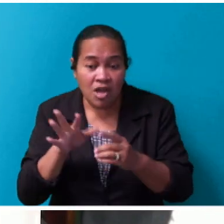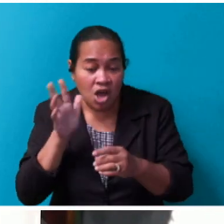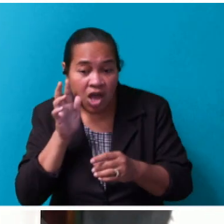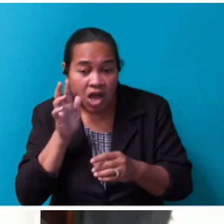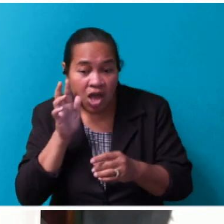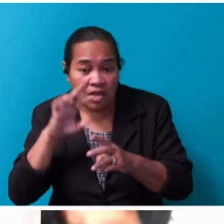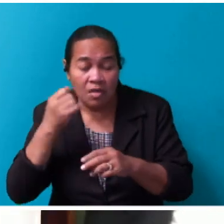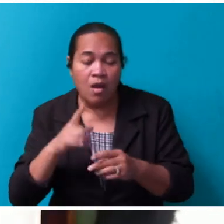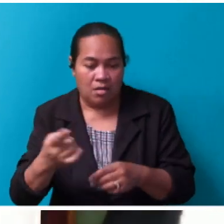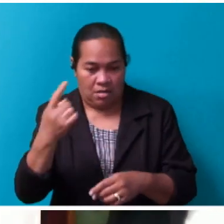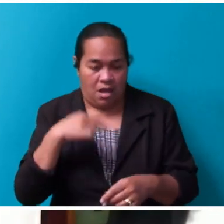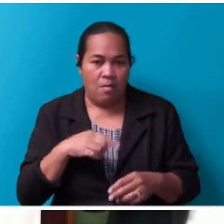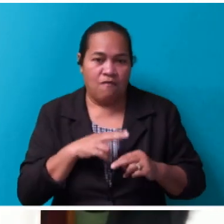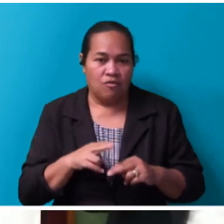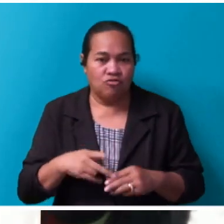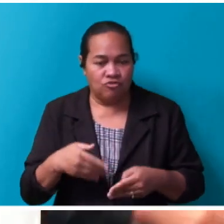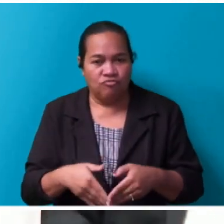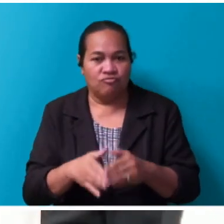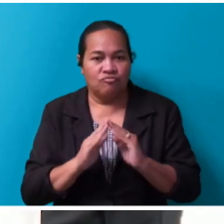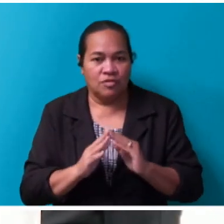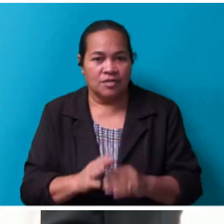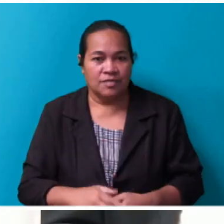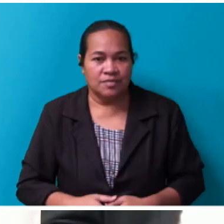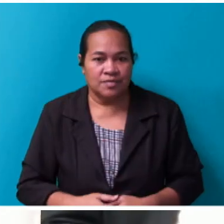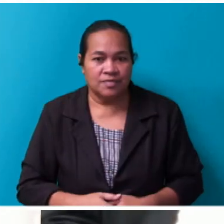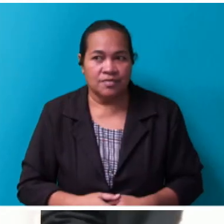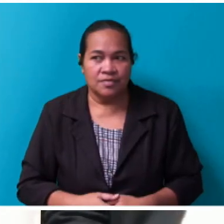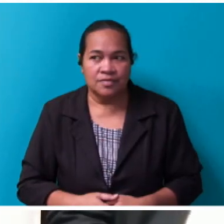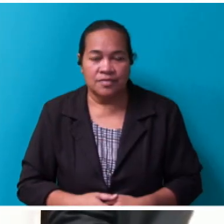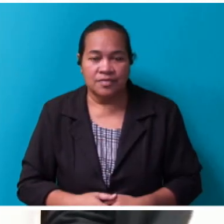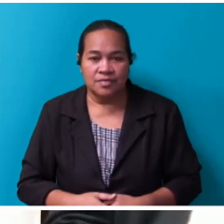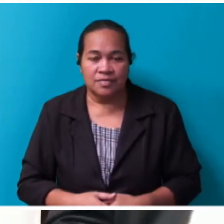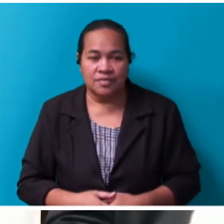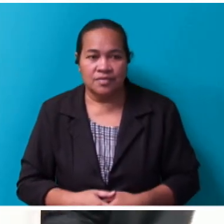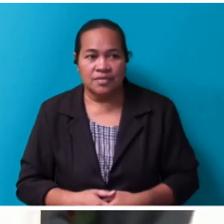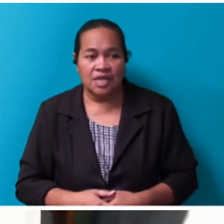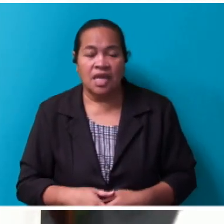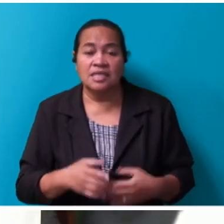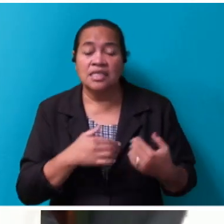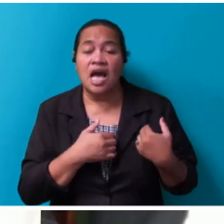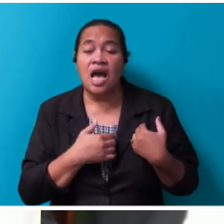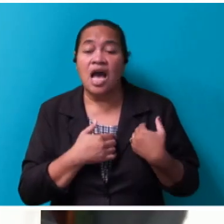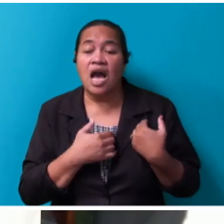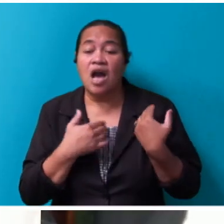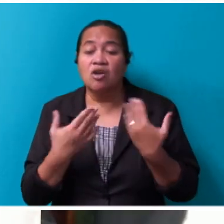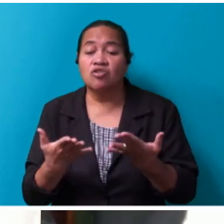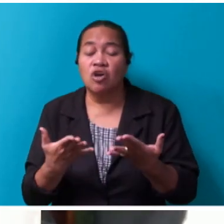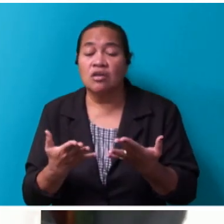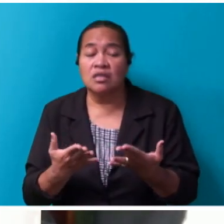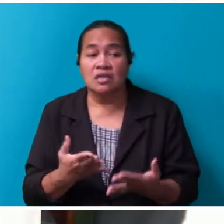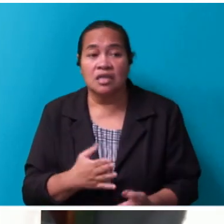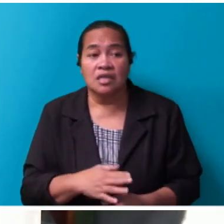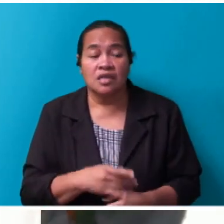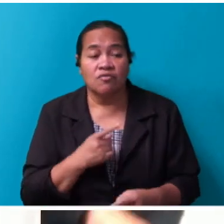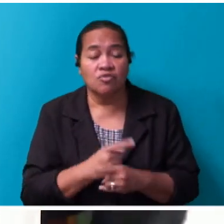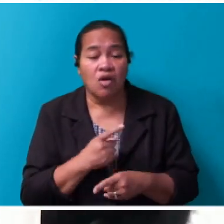we are finding that the outsource sector is, when it comes